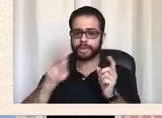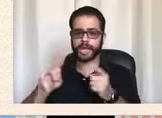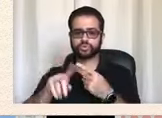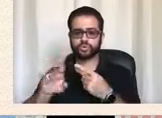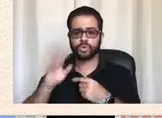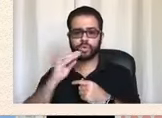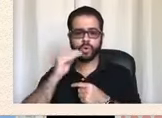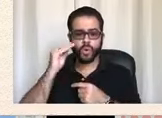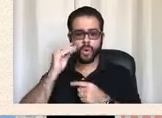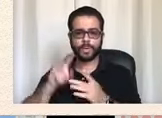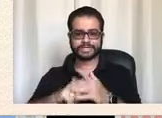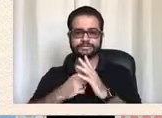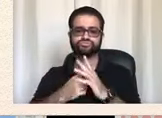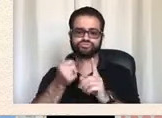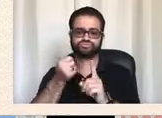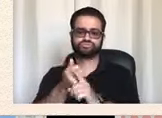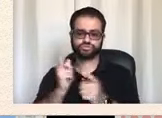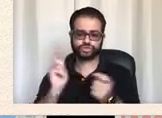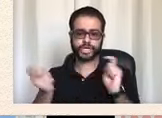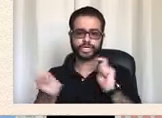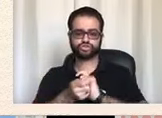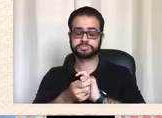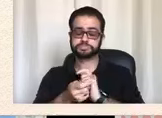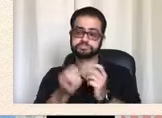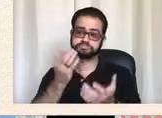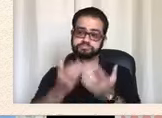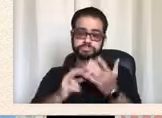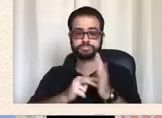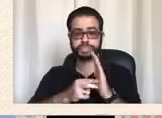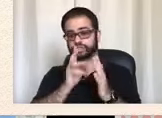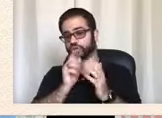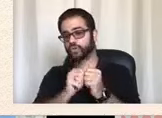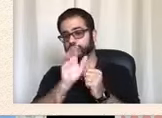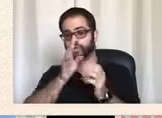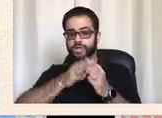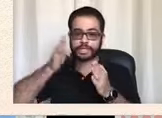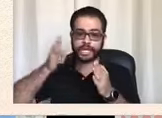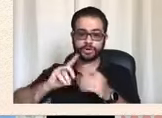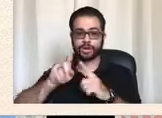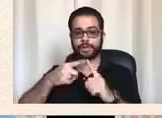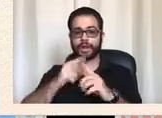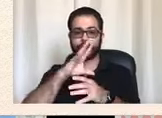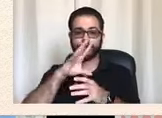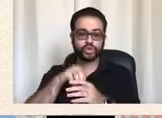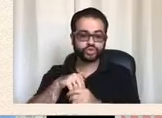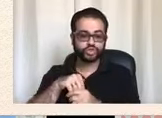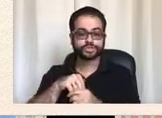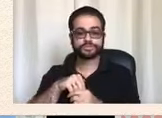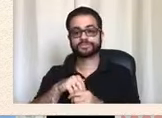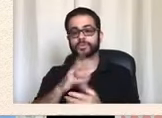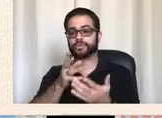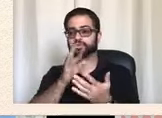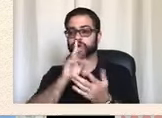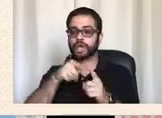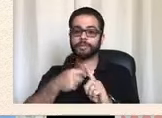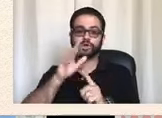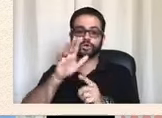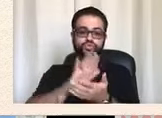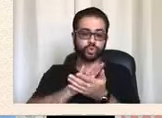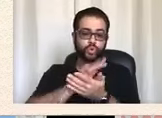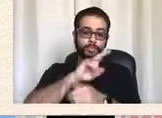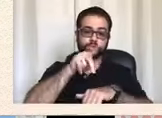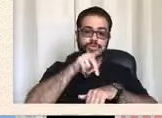change. So that might be talking to your neighbors about inclusion. It might be talking to your school, to your principal, about how